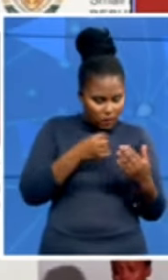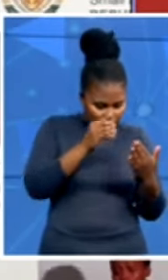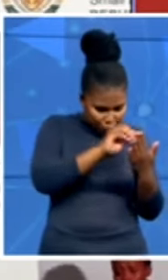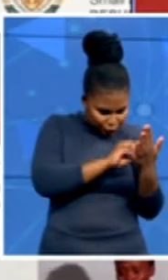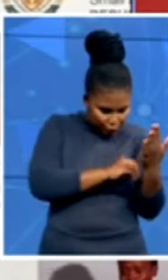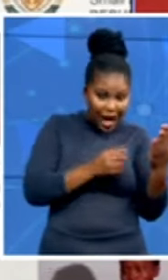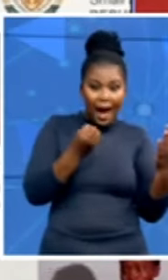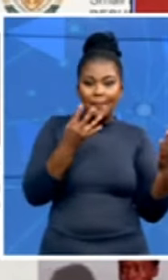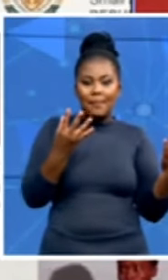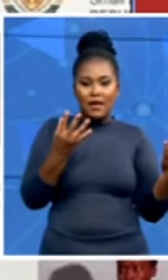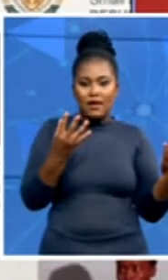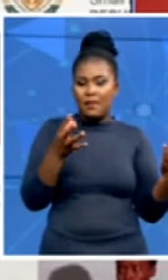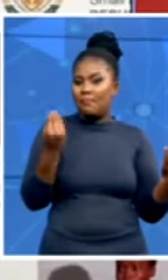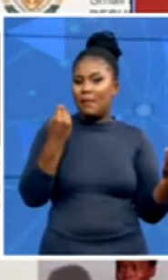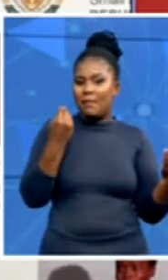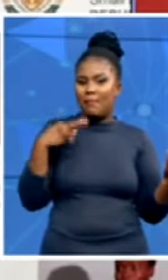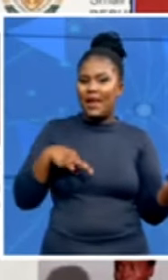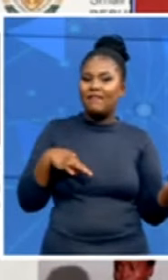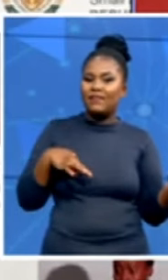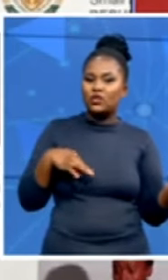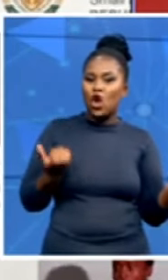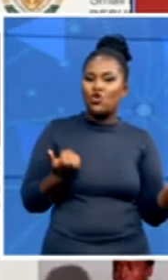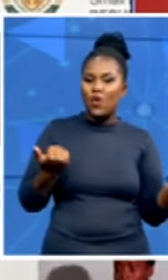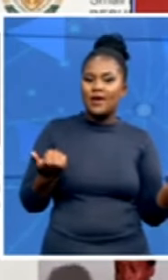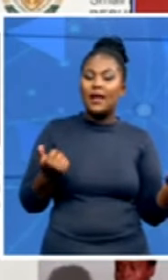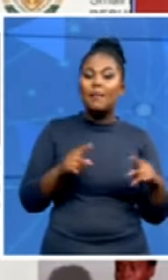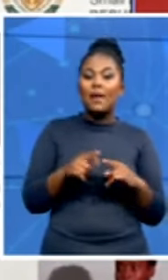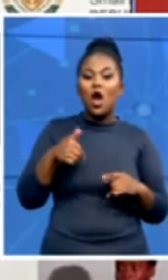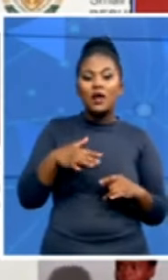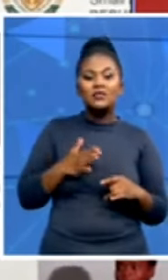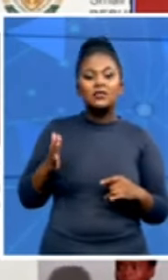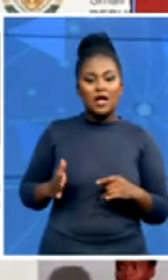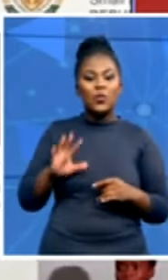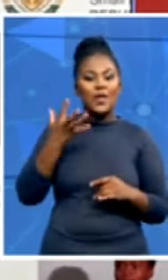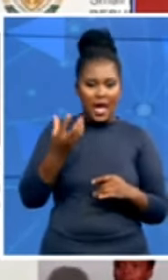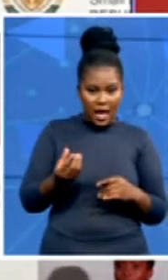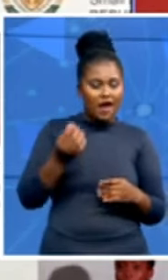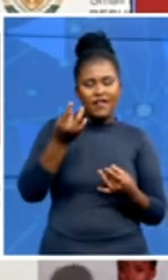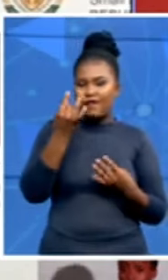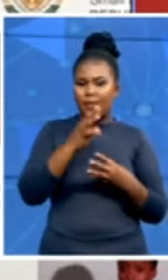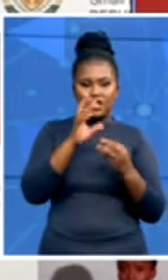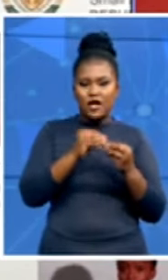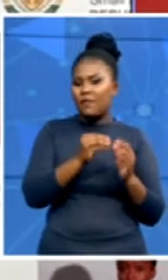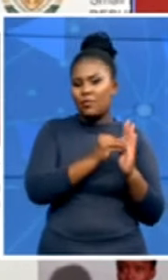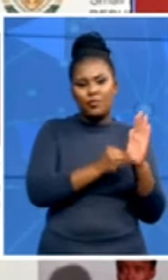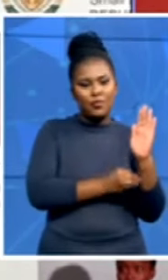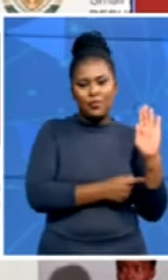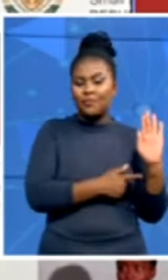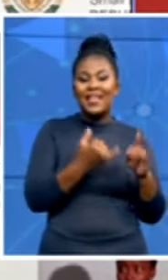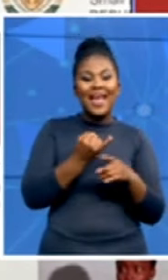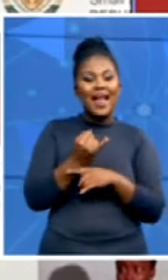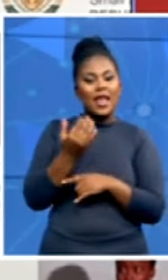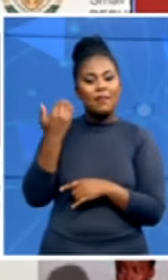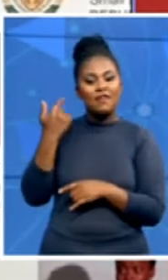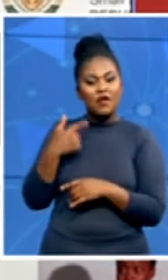And from our side, we do have those records, as I mentioned. Earlier on, I said these interventions that we